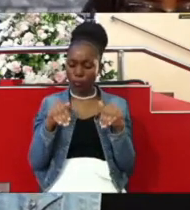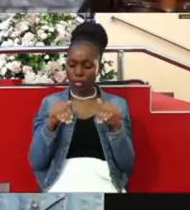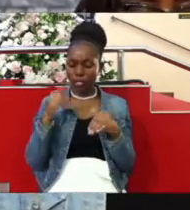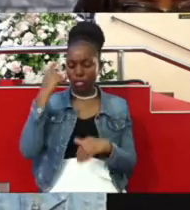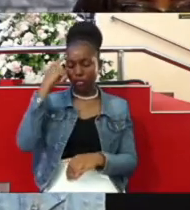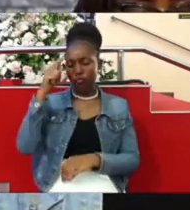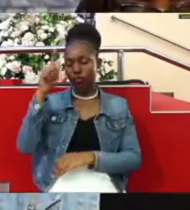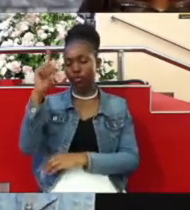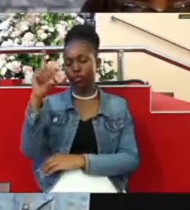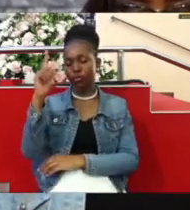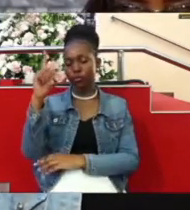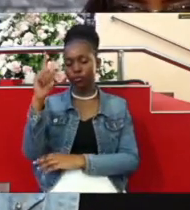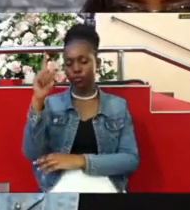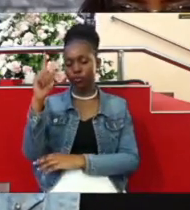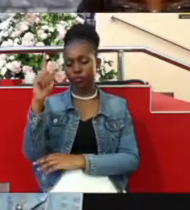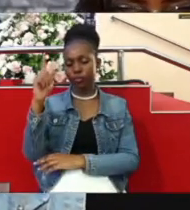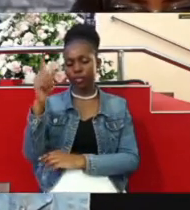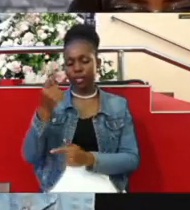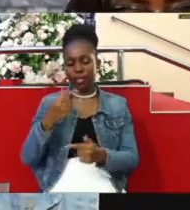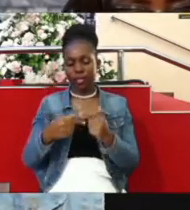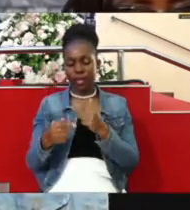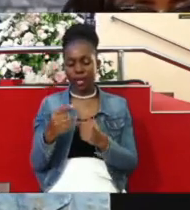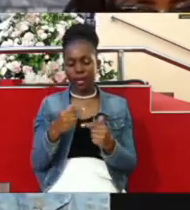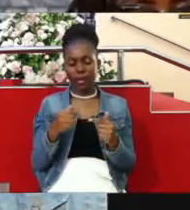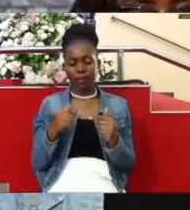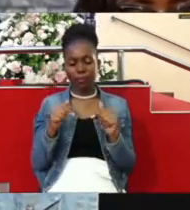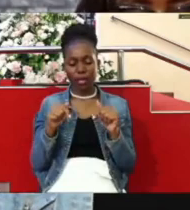They have come here in order to drink water.